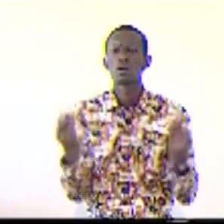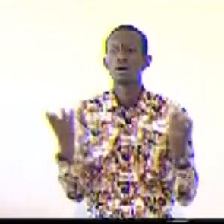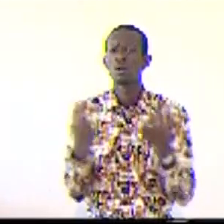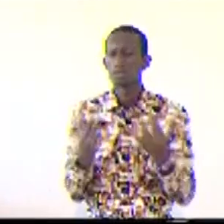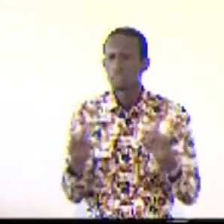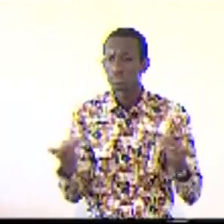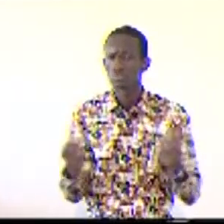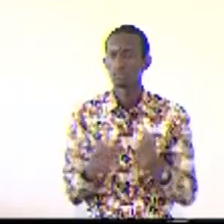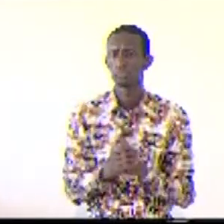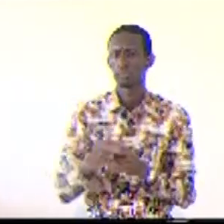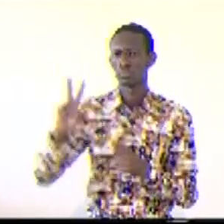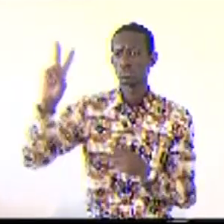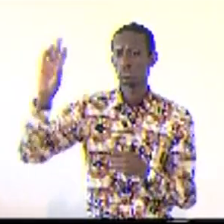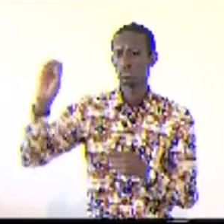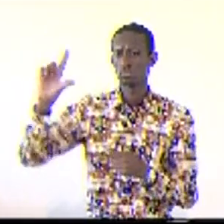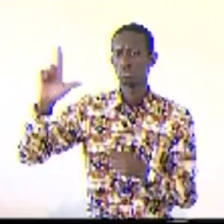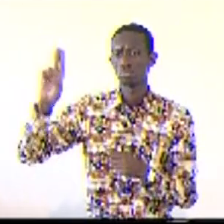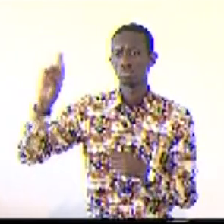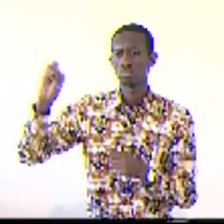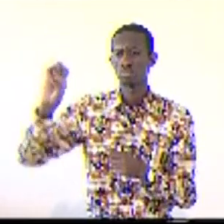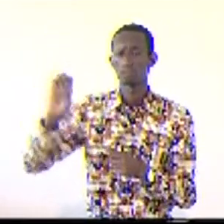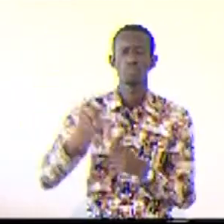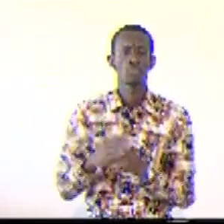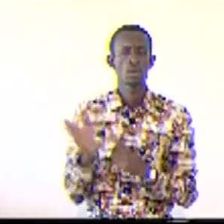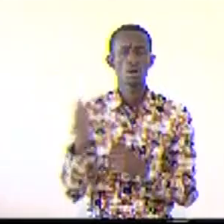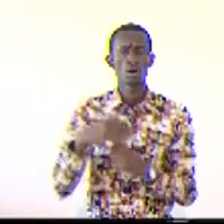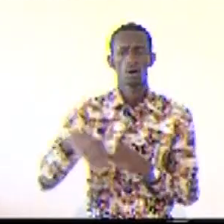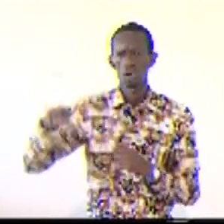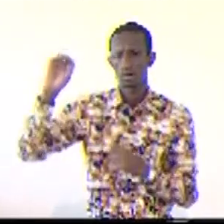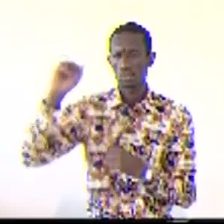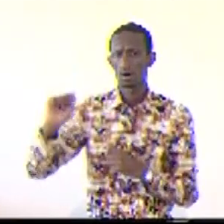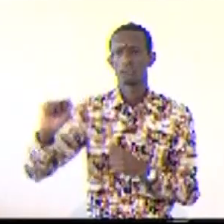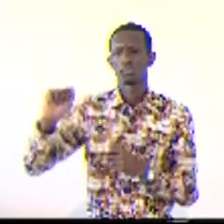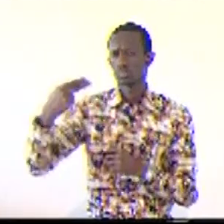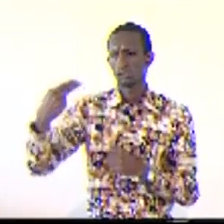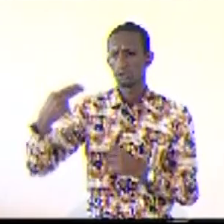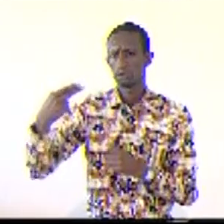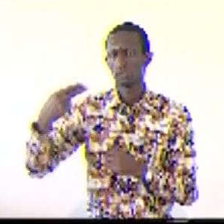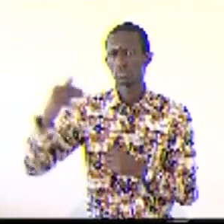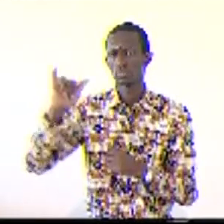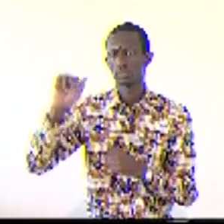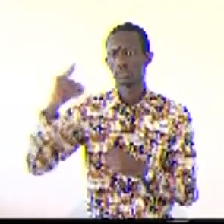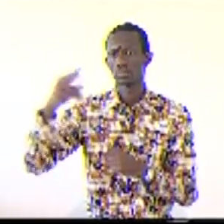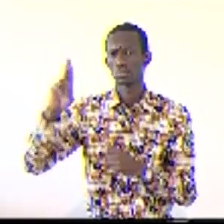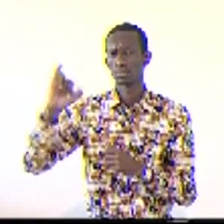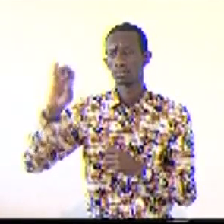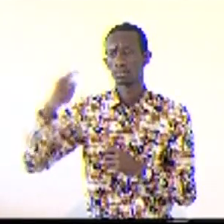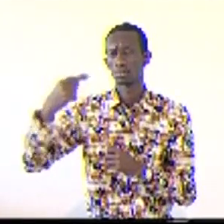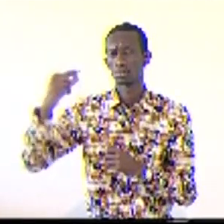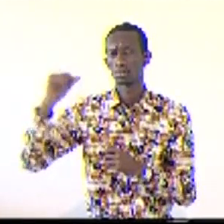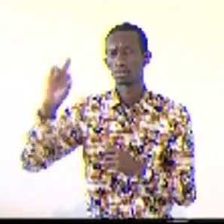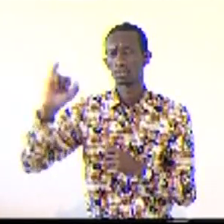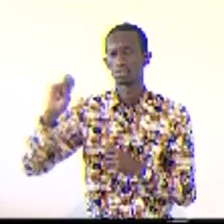of hydrogen is produced in specific time, specific constant intervals of